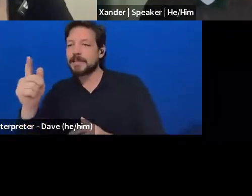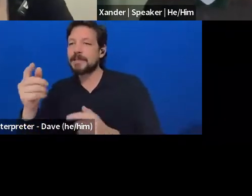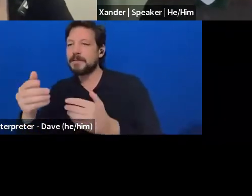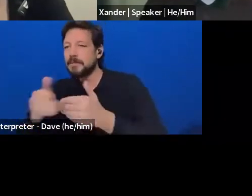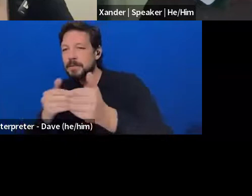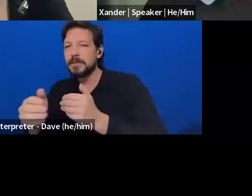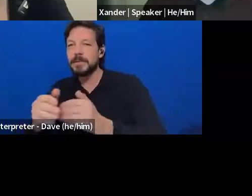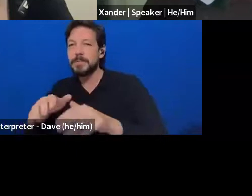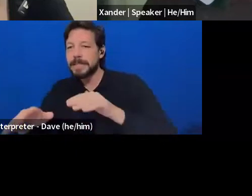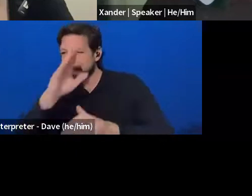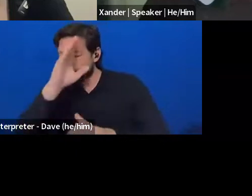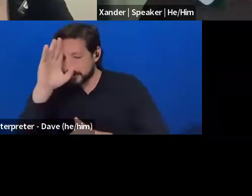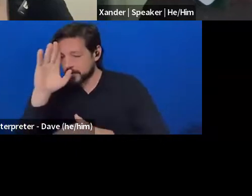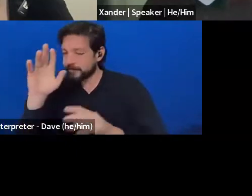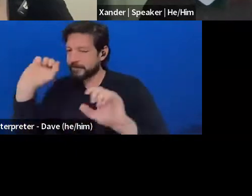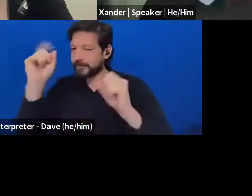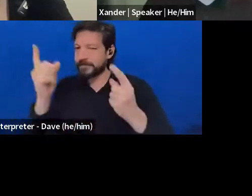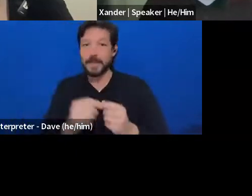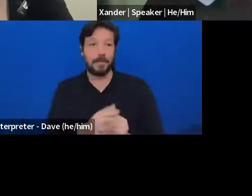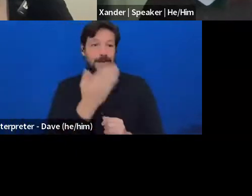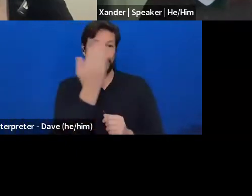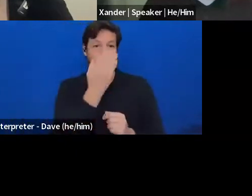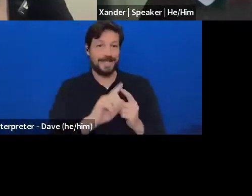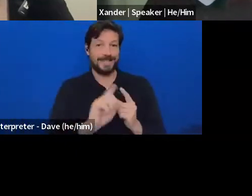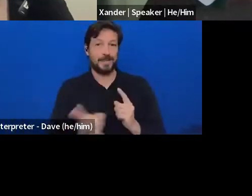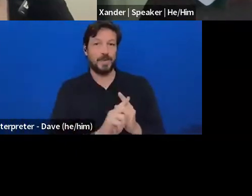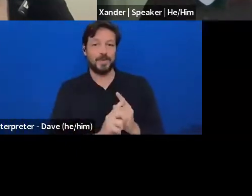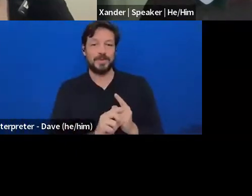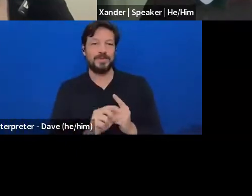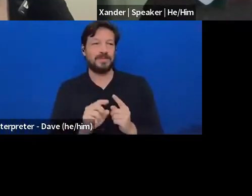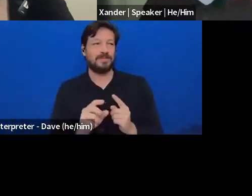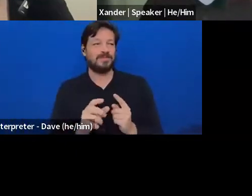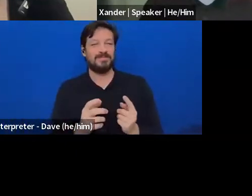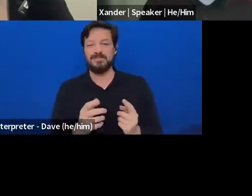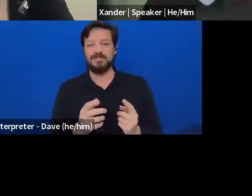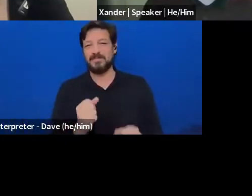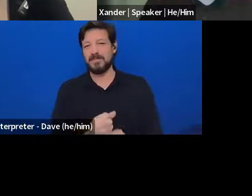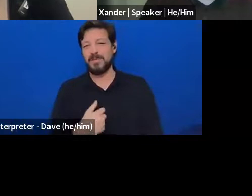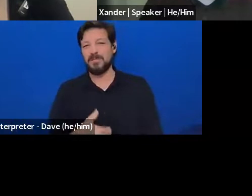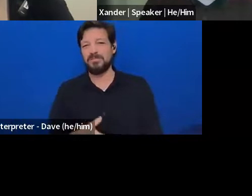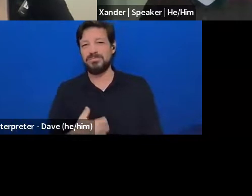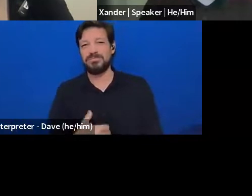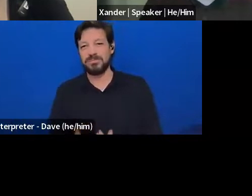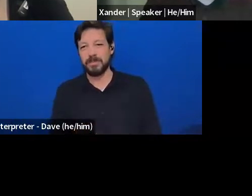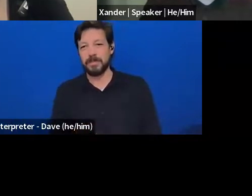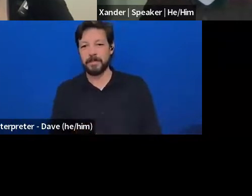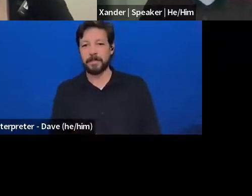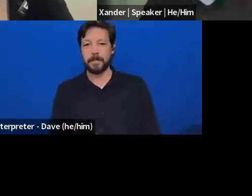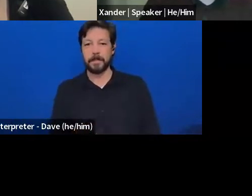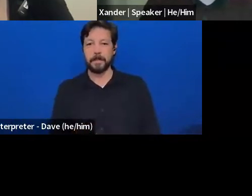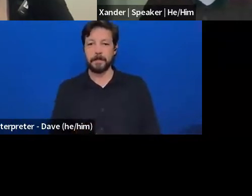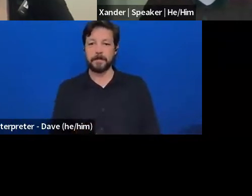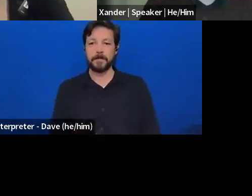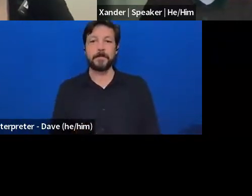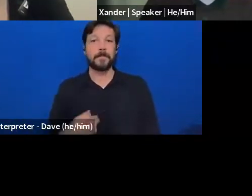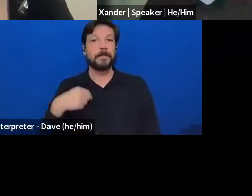But yeah, school excursions were kind of annoying for me because of that, because I remember one time we were